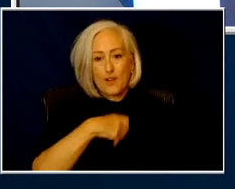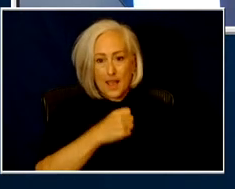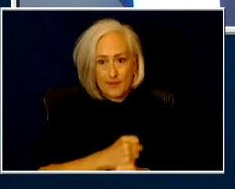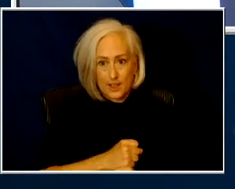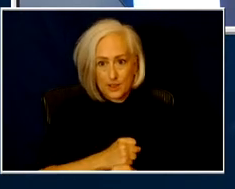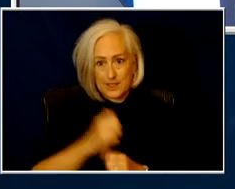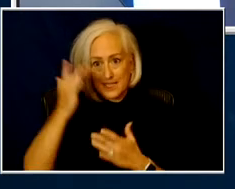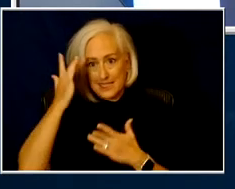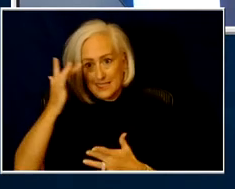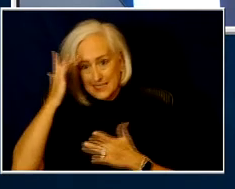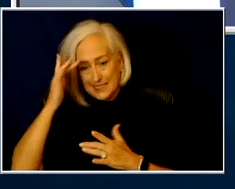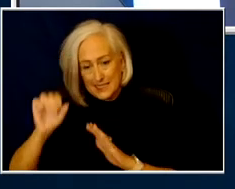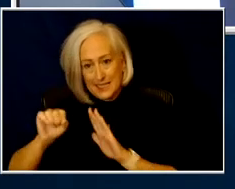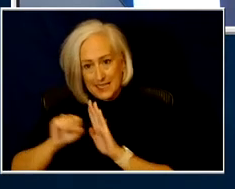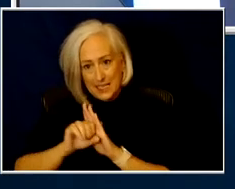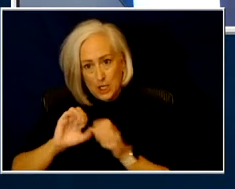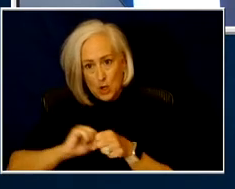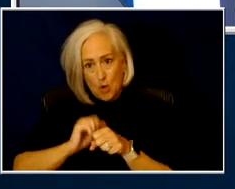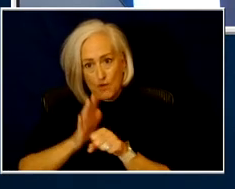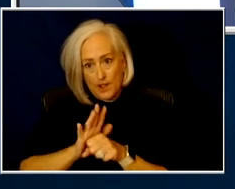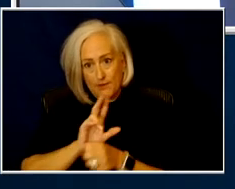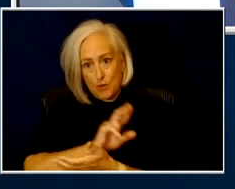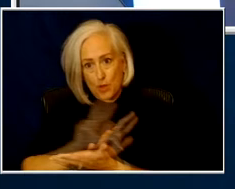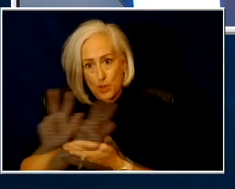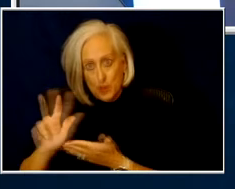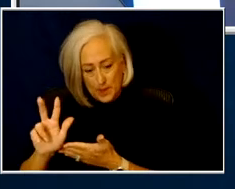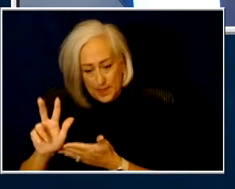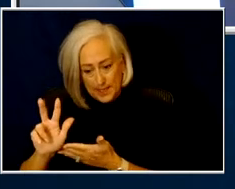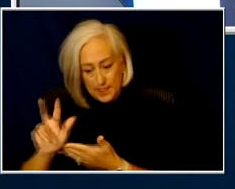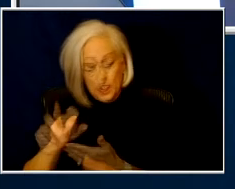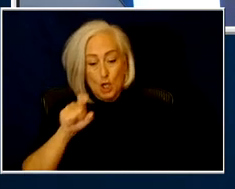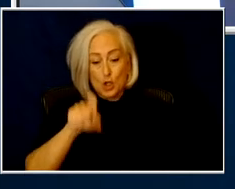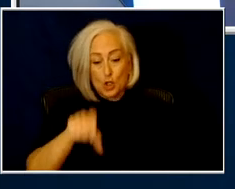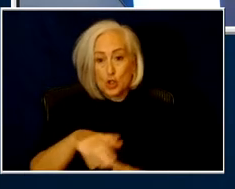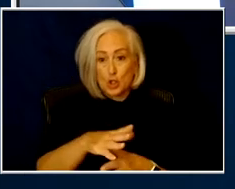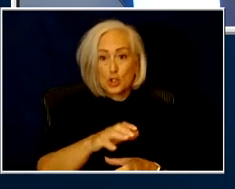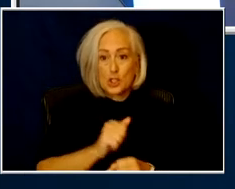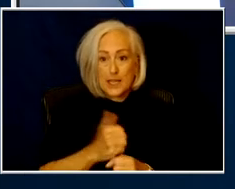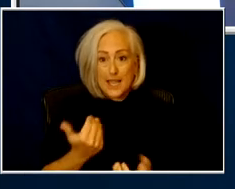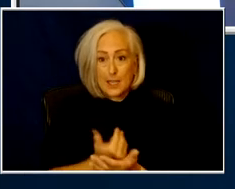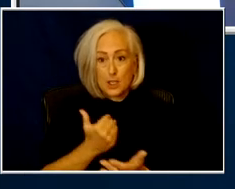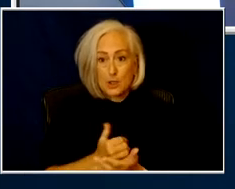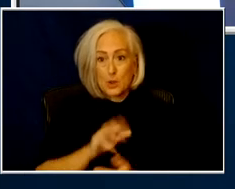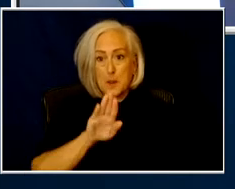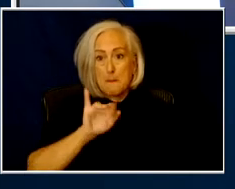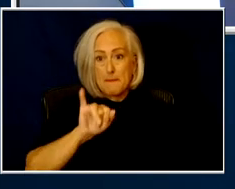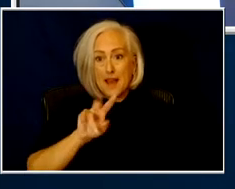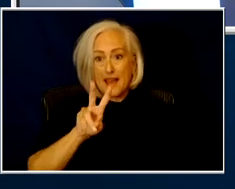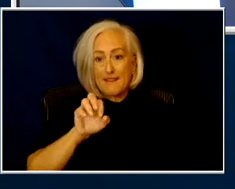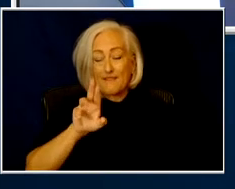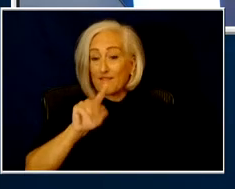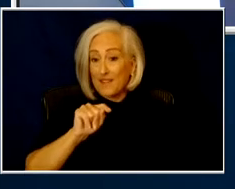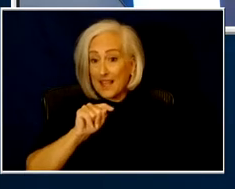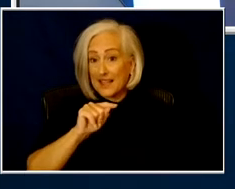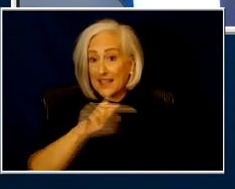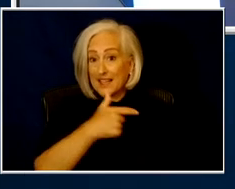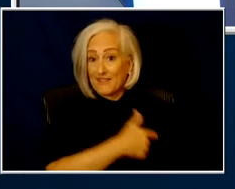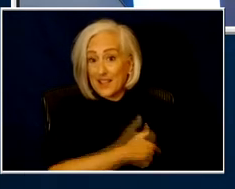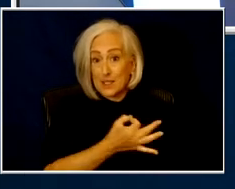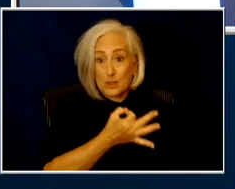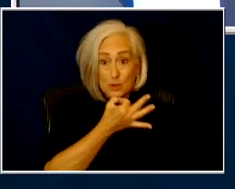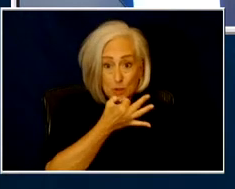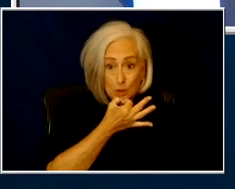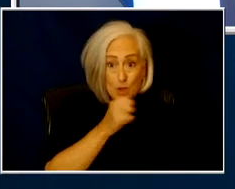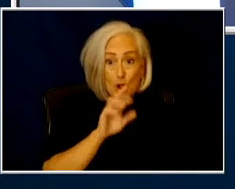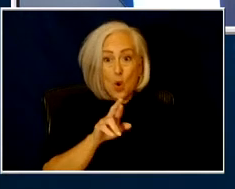is still testing positive but should she get the new bivalent booster soon or wait two to three months I think I already know the answer to